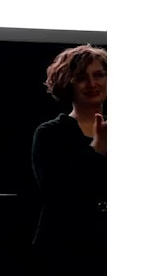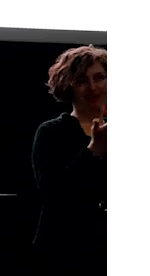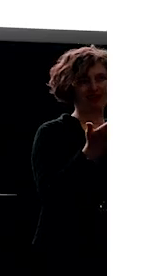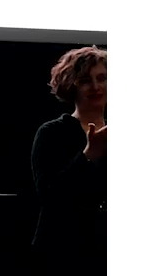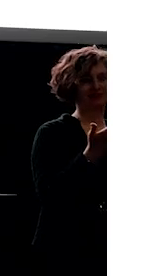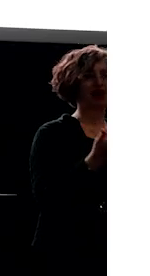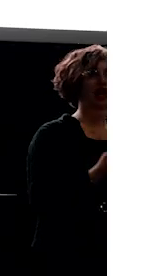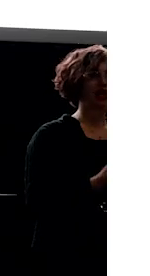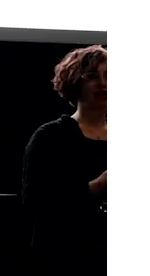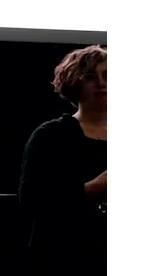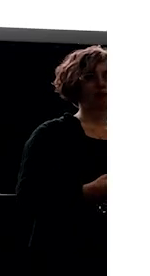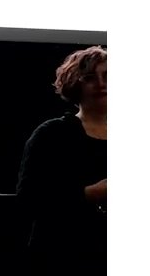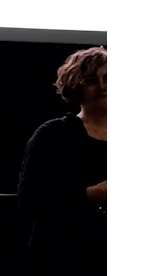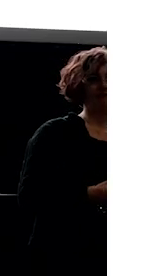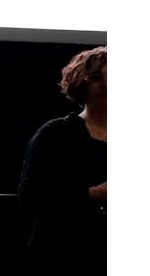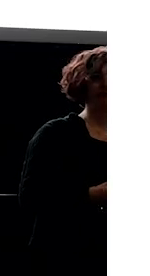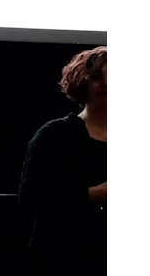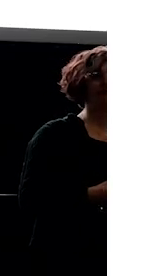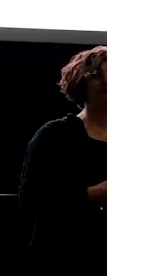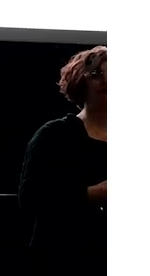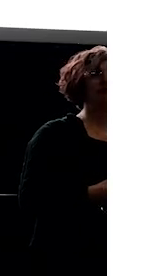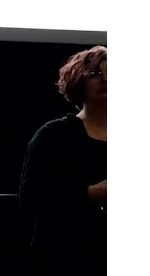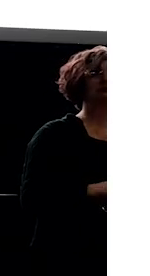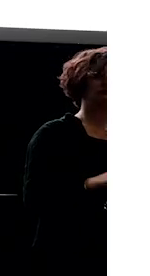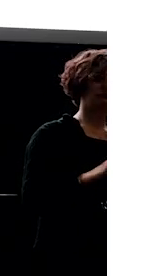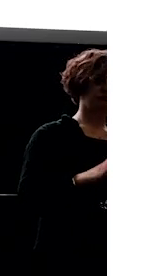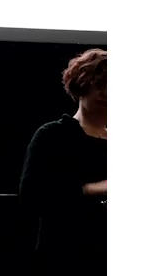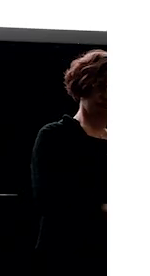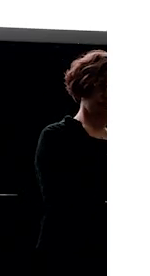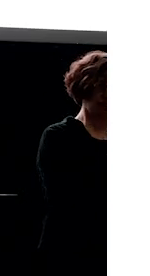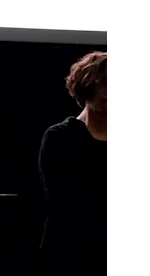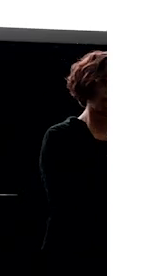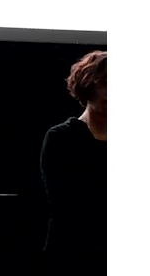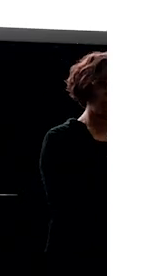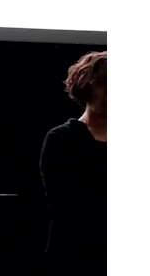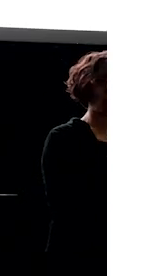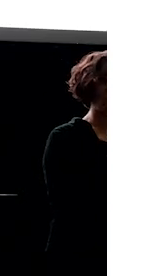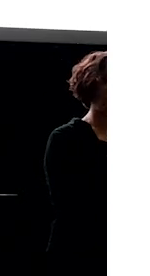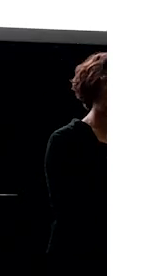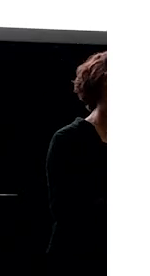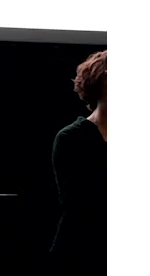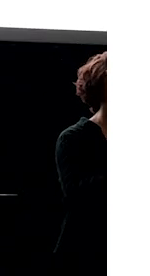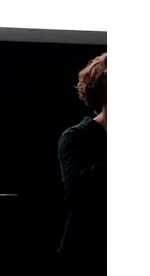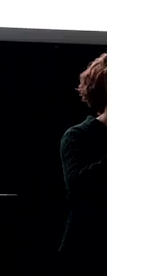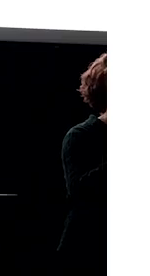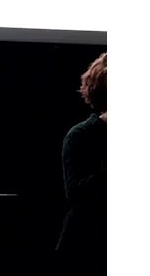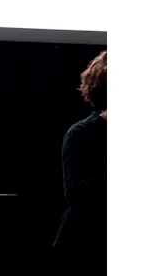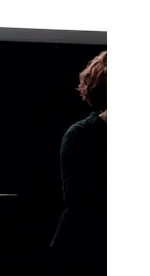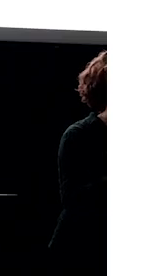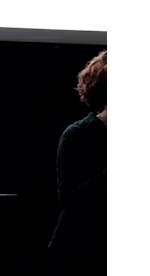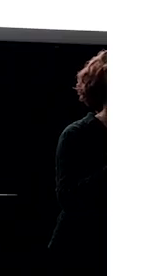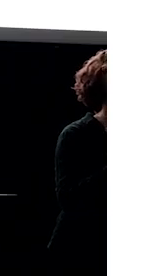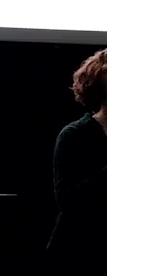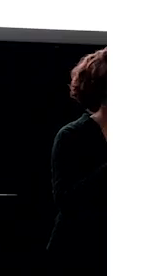that was the focus of it and the purpose of it was to provide accessible programming to